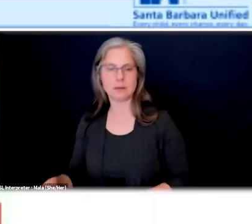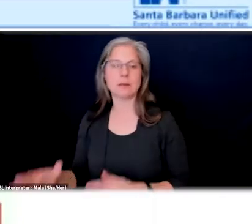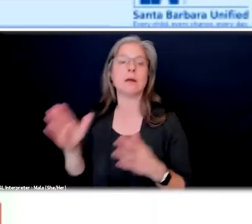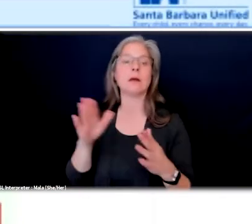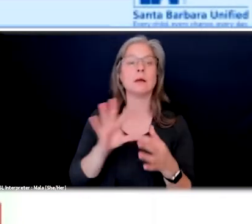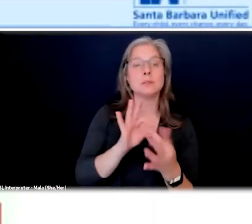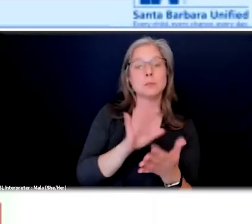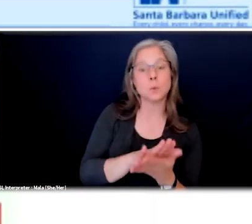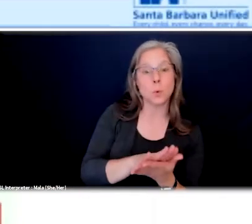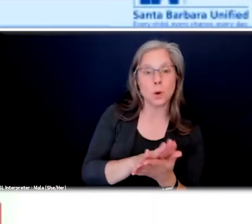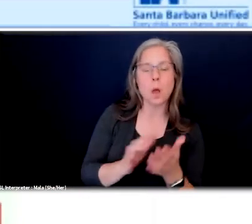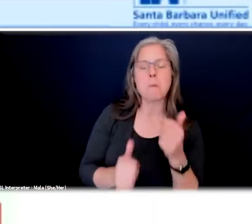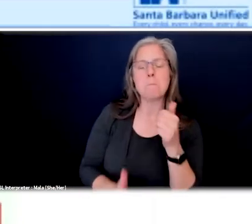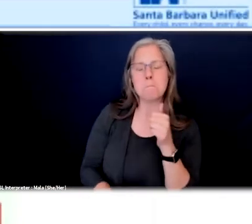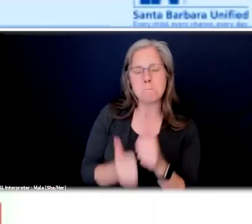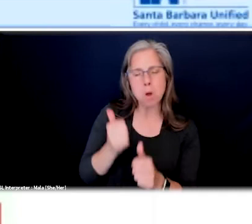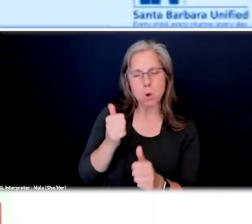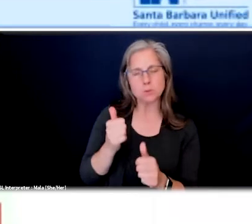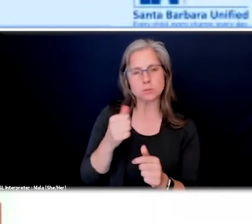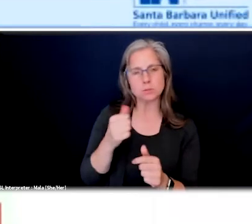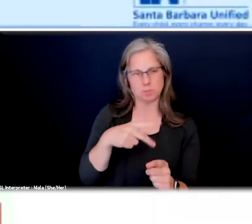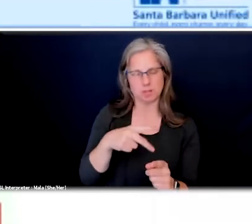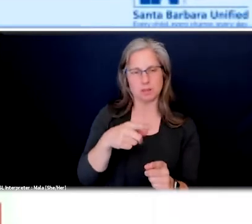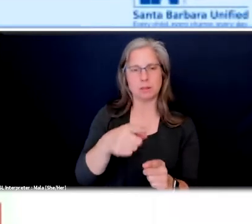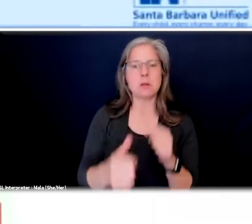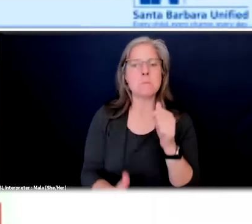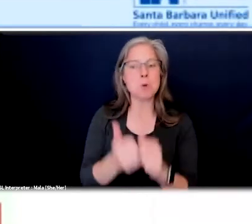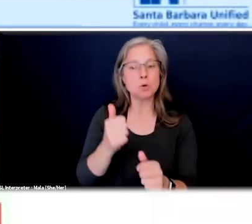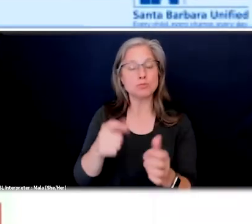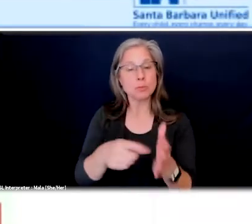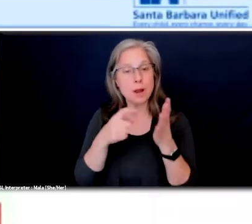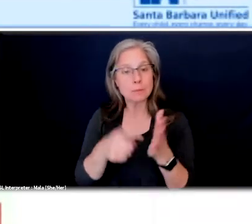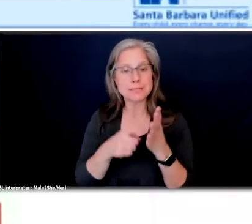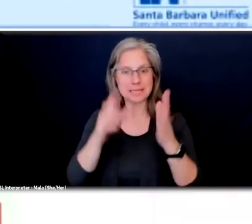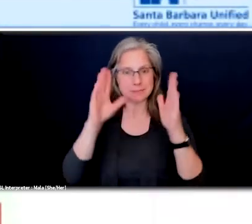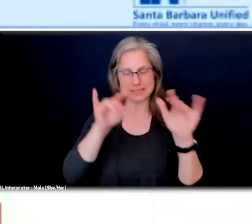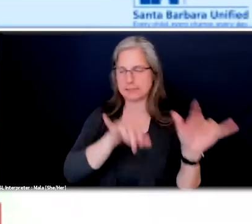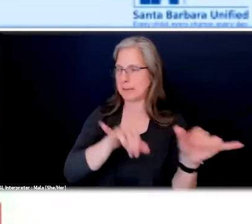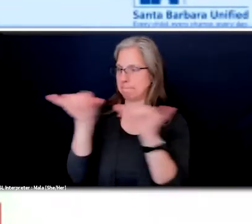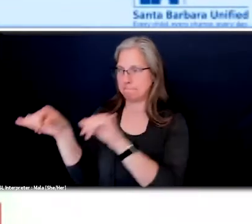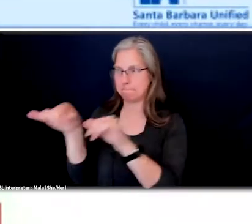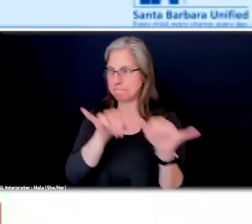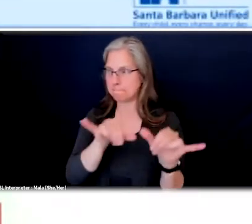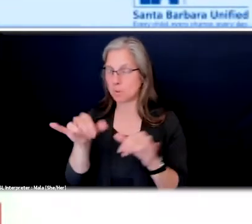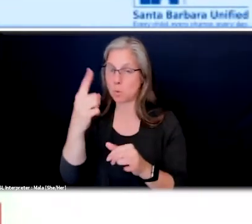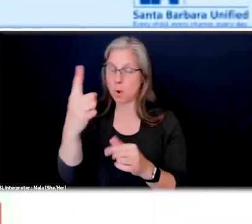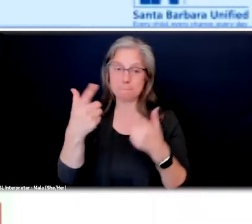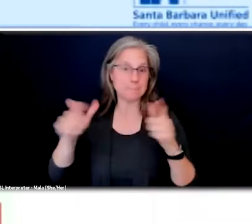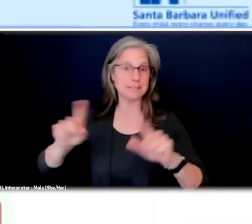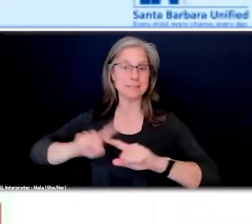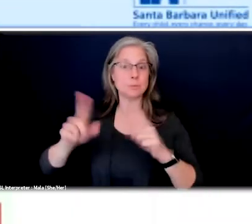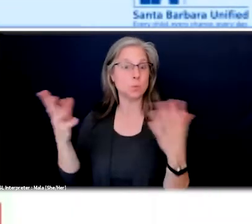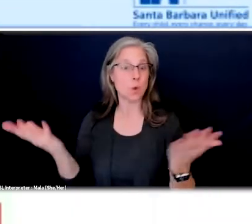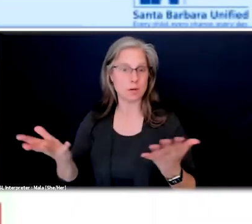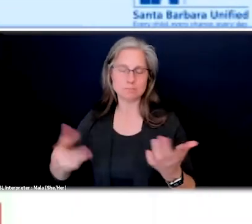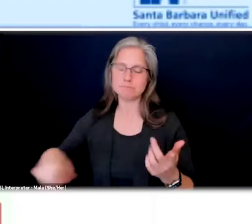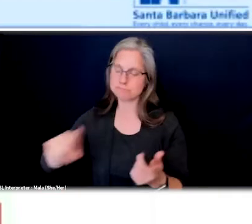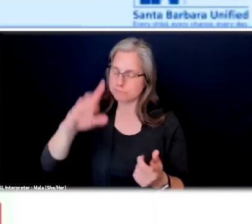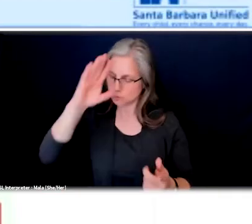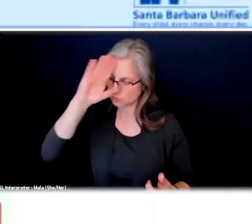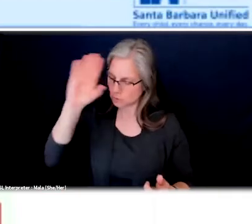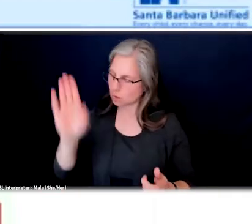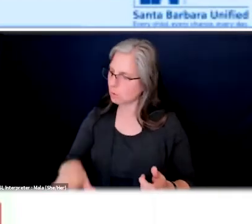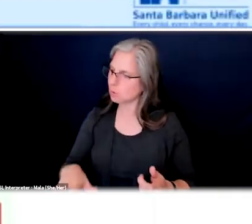schools, most of the requirements and the expectations are the same. The one big difference, as you well know and has been